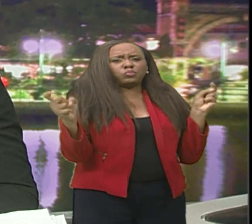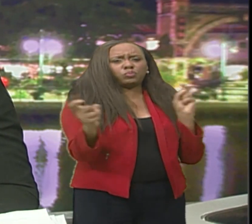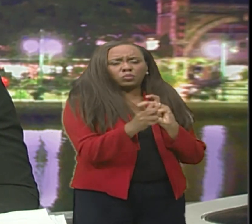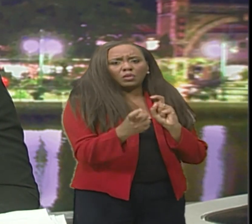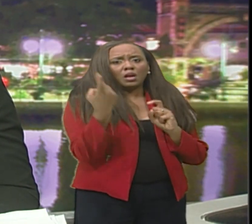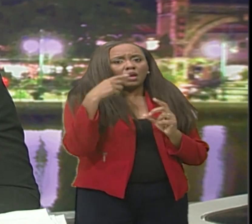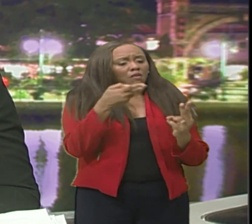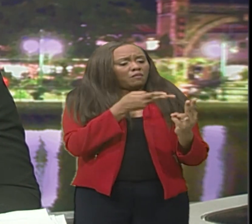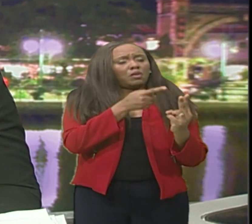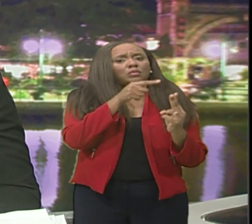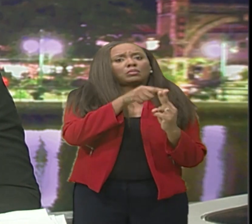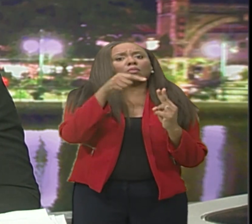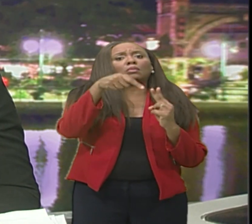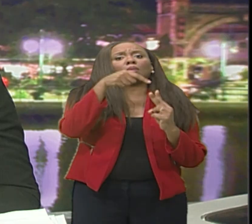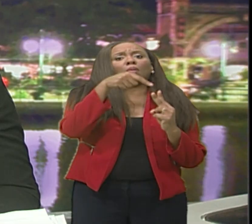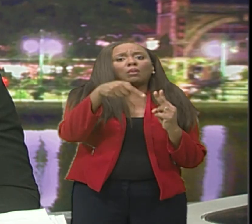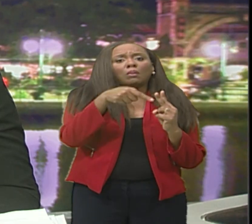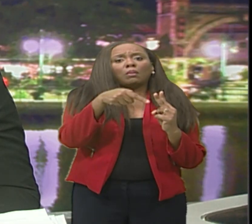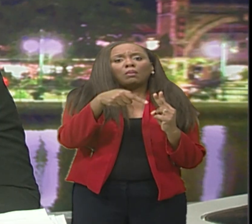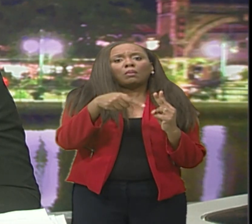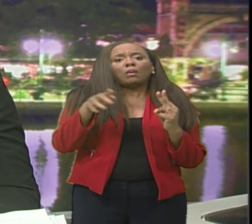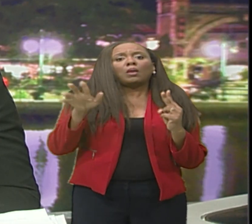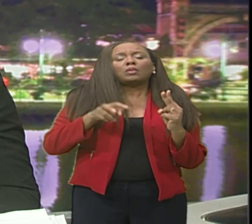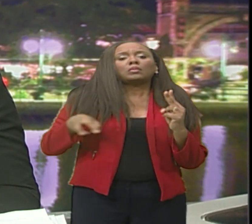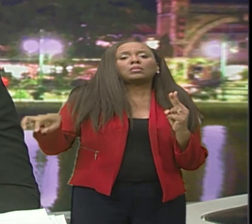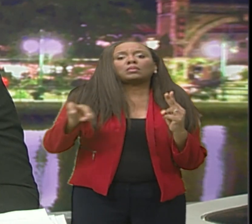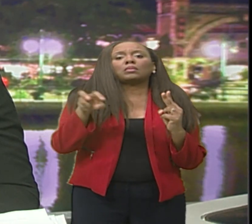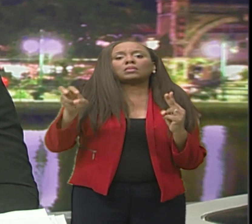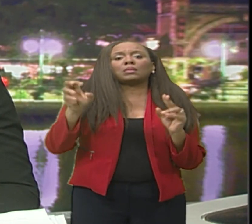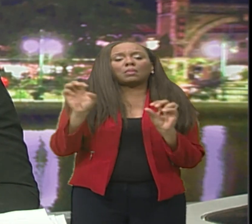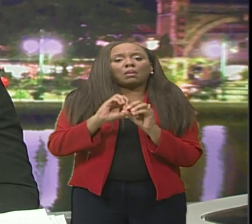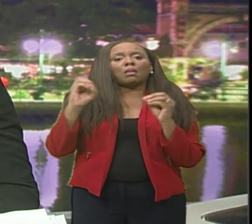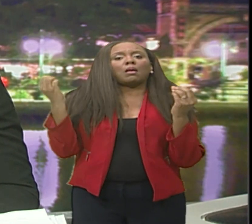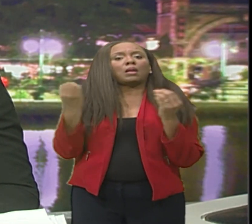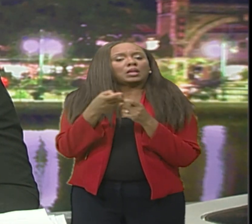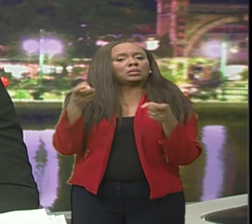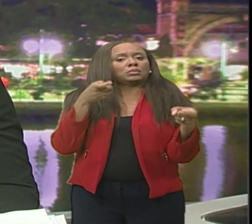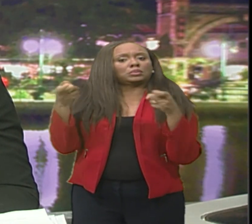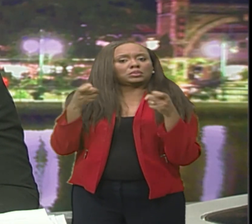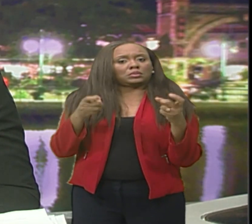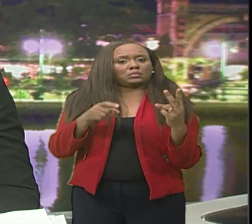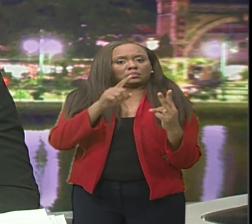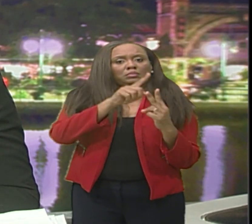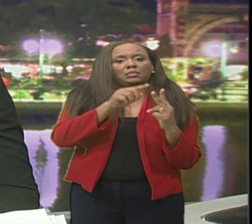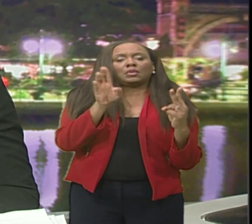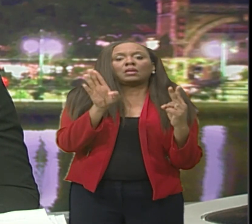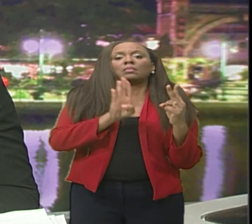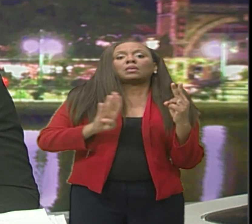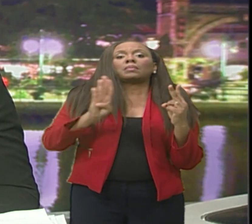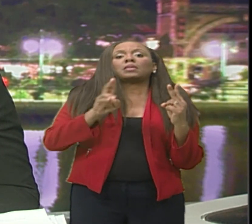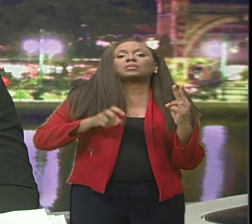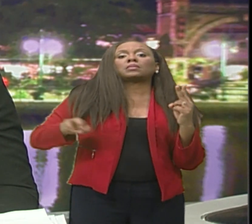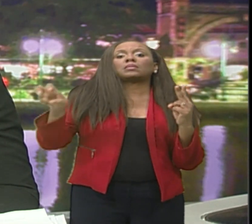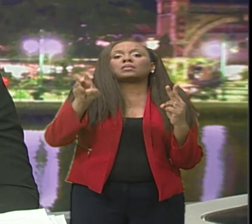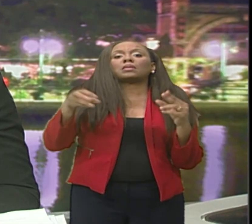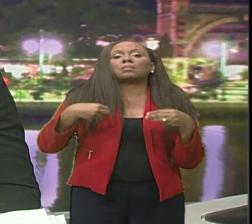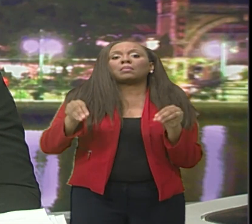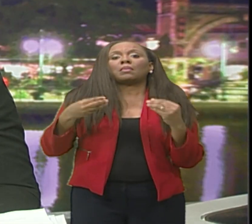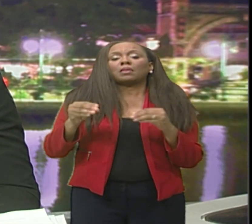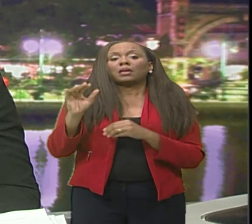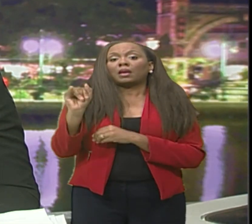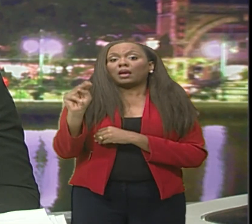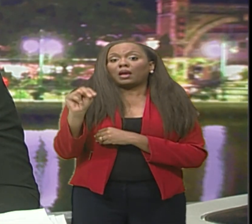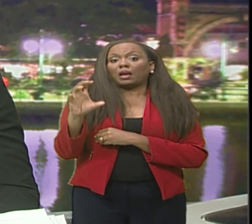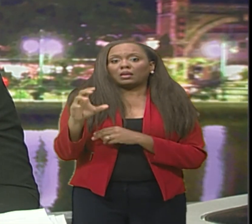about to take place in the way two key state-owned tourism-related organizations are governed and operate.